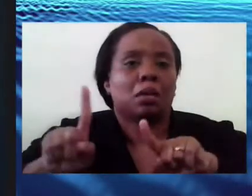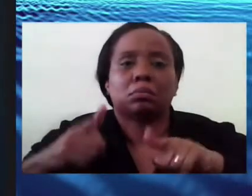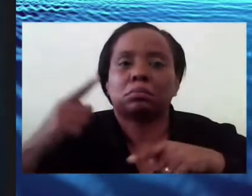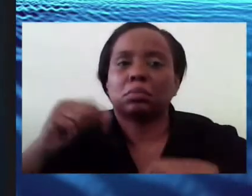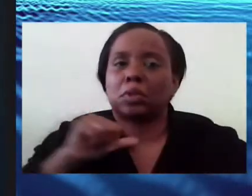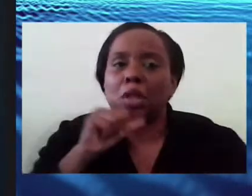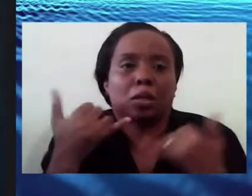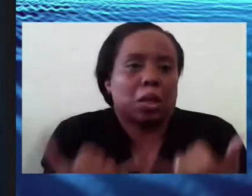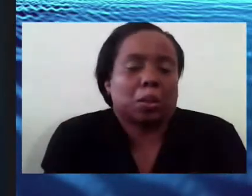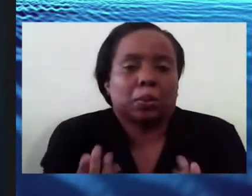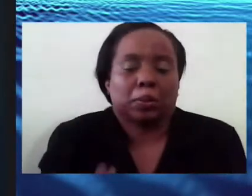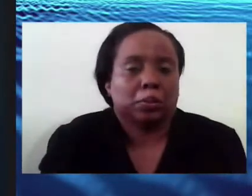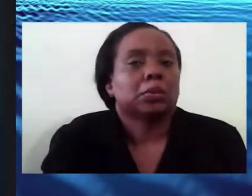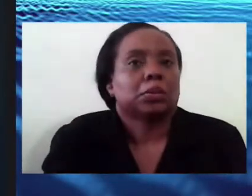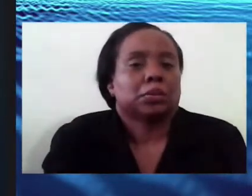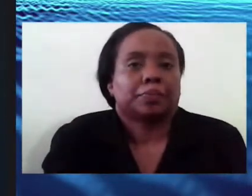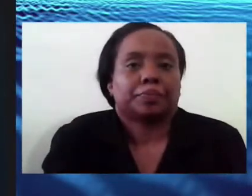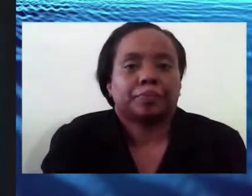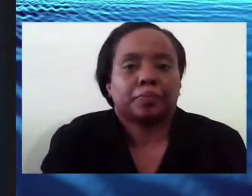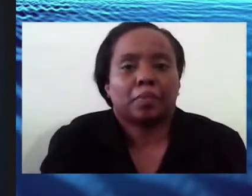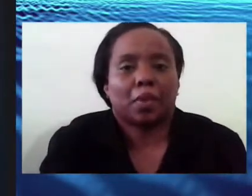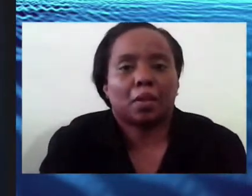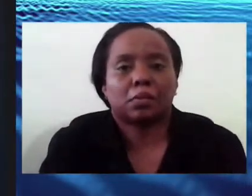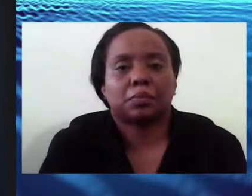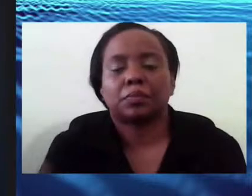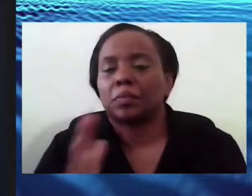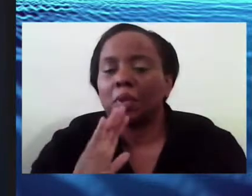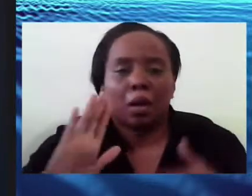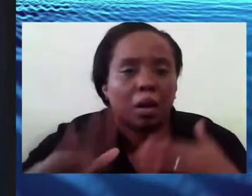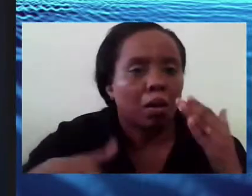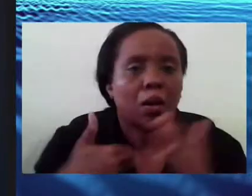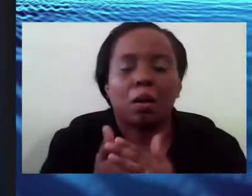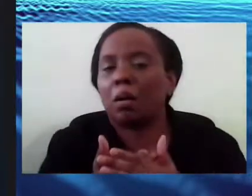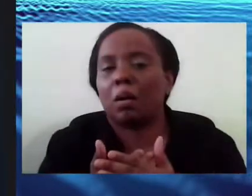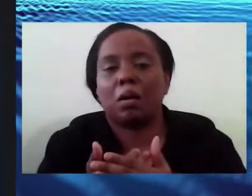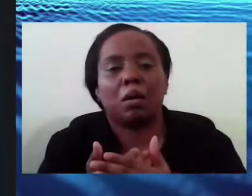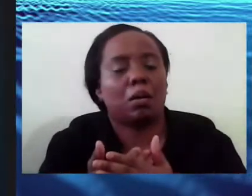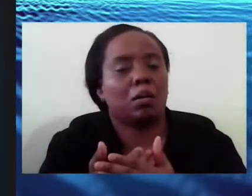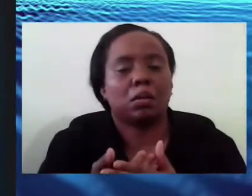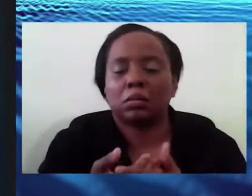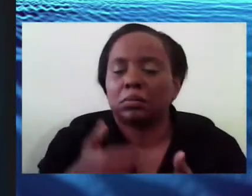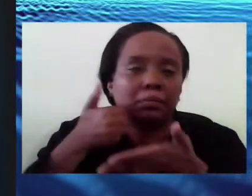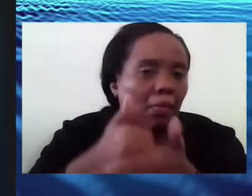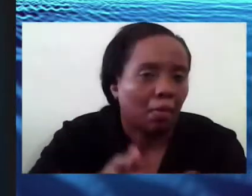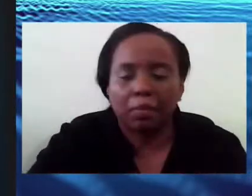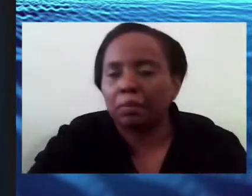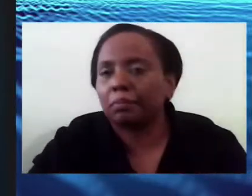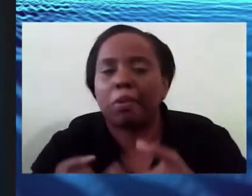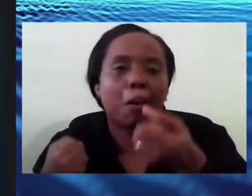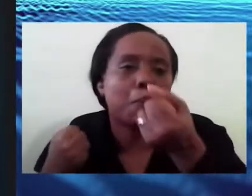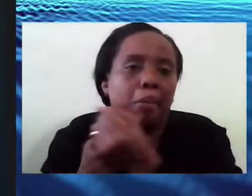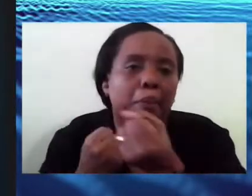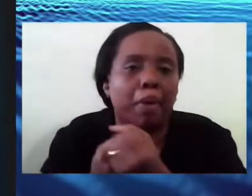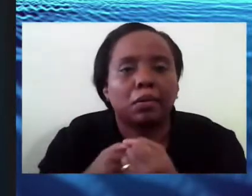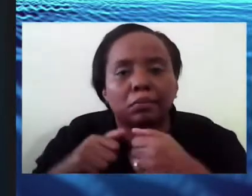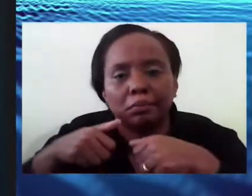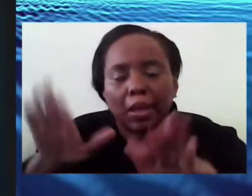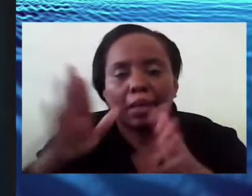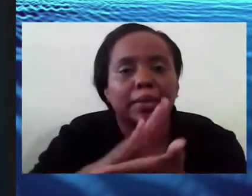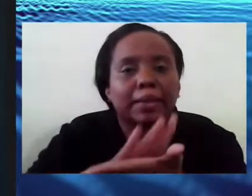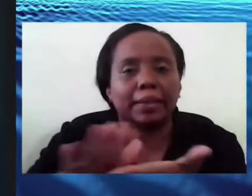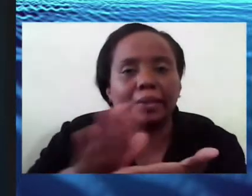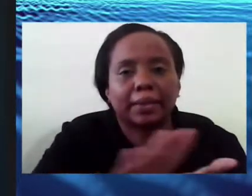point in time, but just know that every single resource available to the government of Barbados is currently deployed to clean up the country.